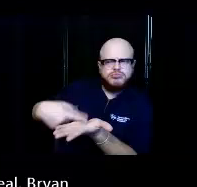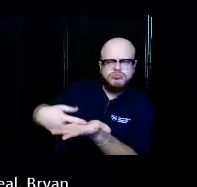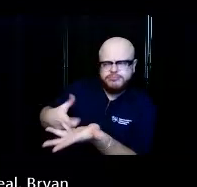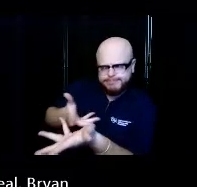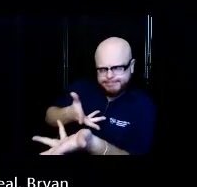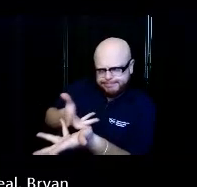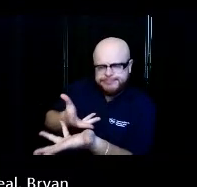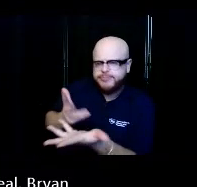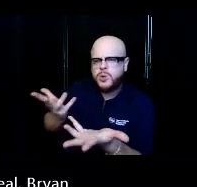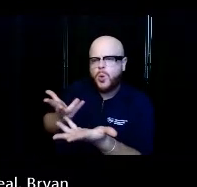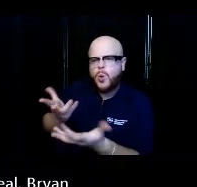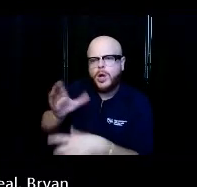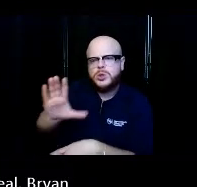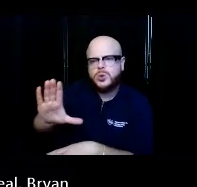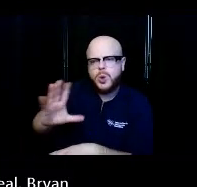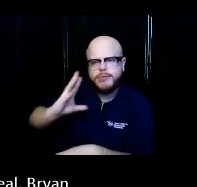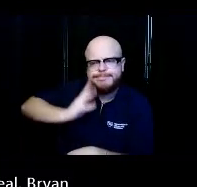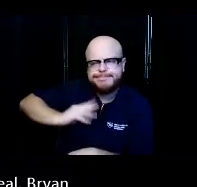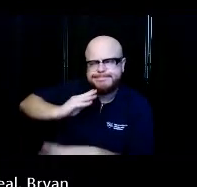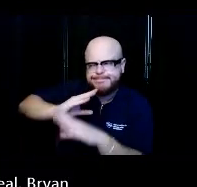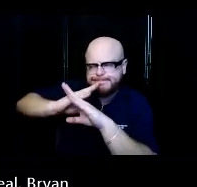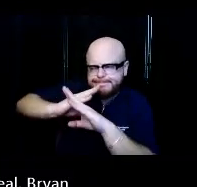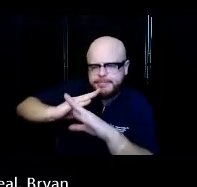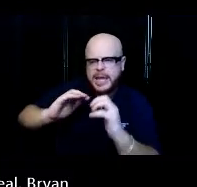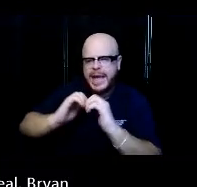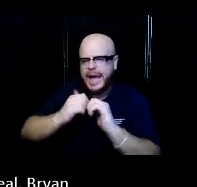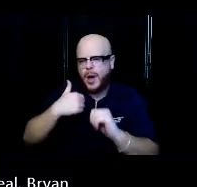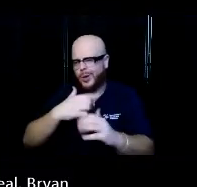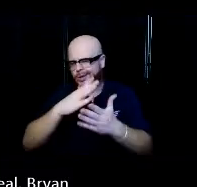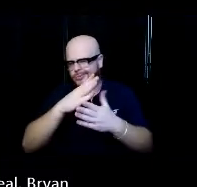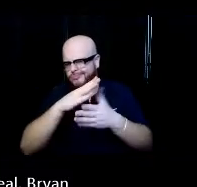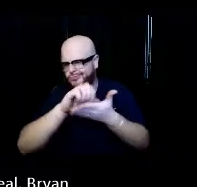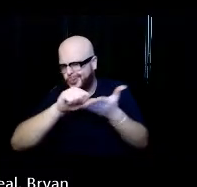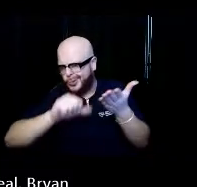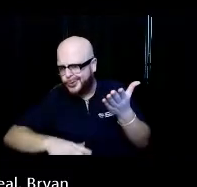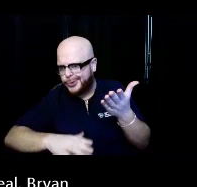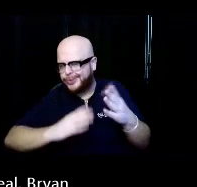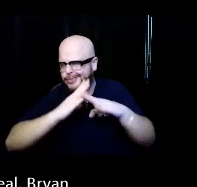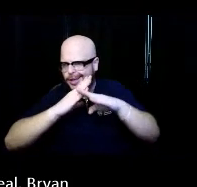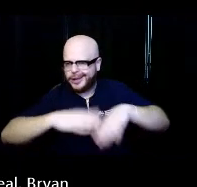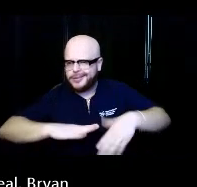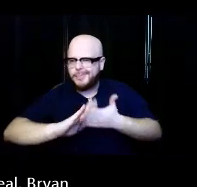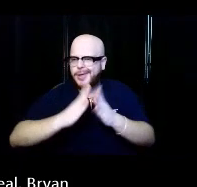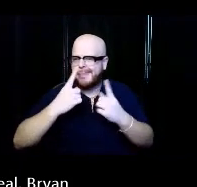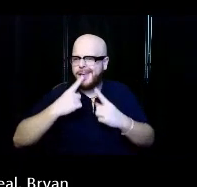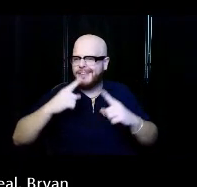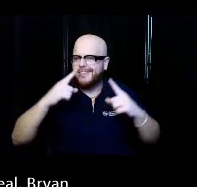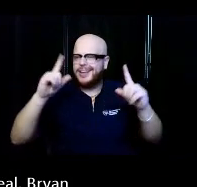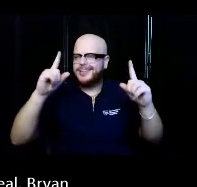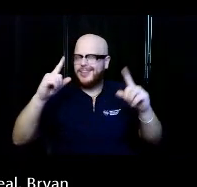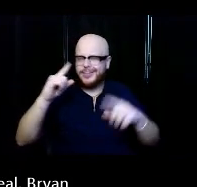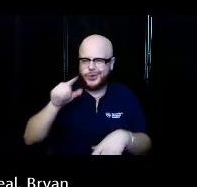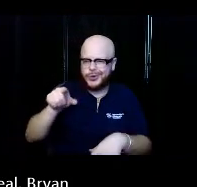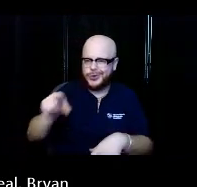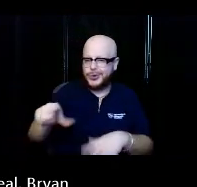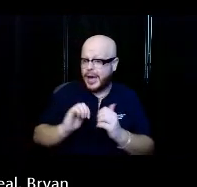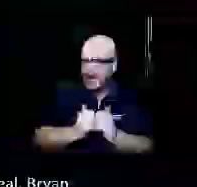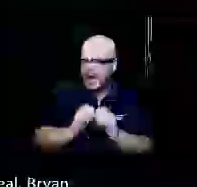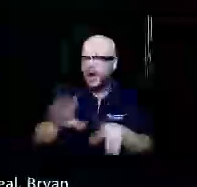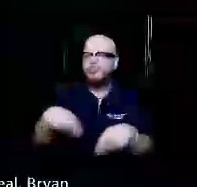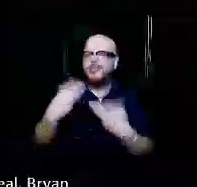can we remove that and create an accessible environment through an effective, reasonable accommodation, many of which we have